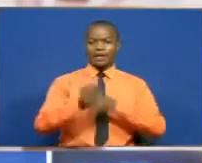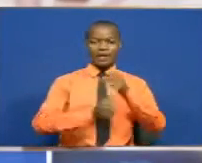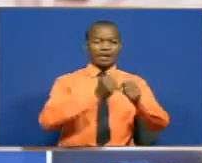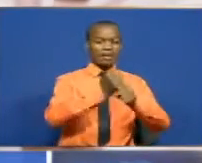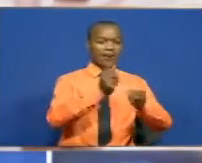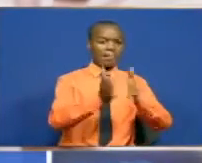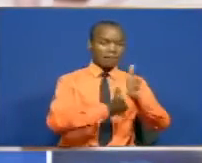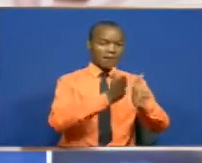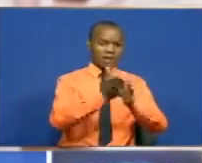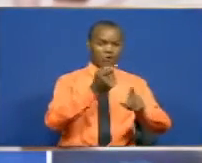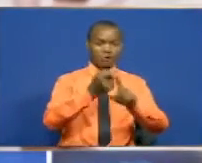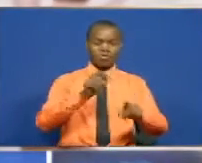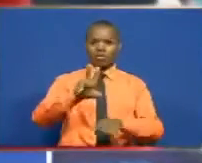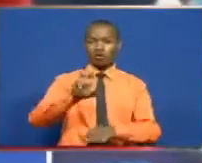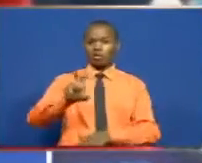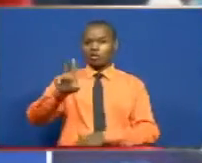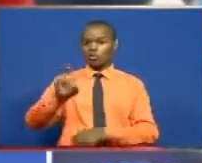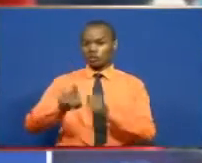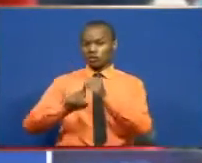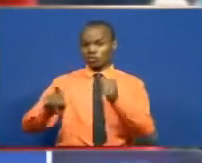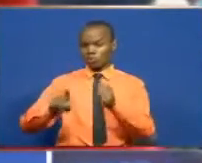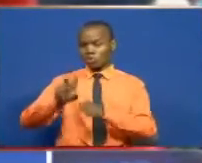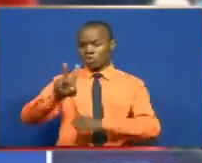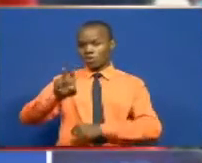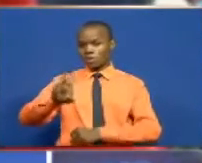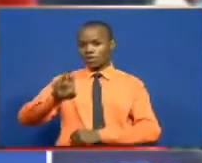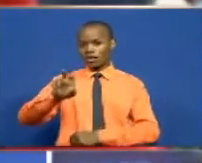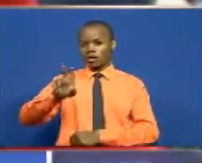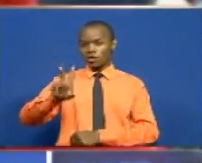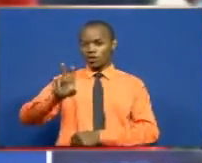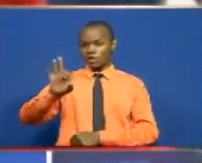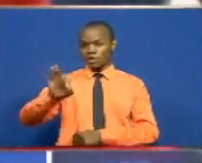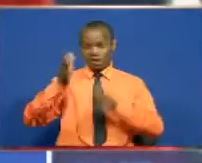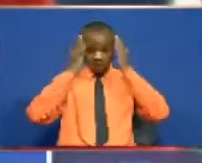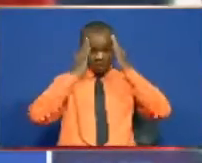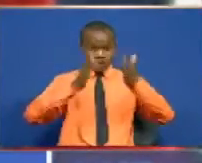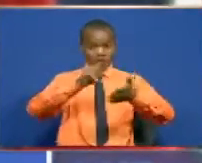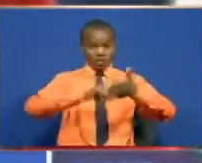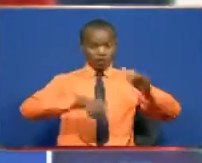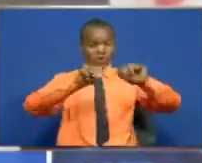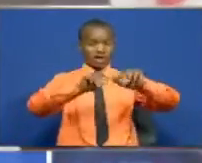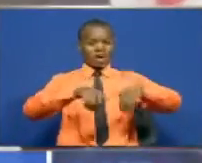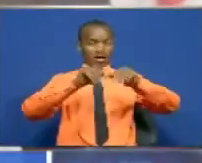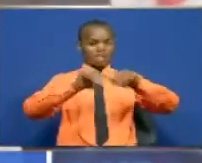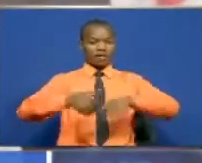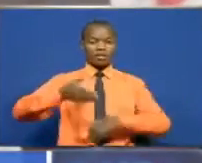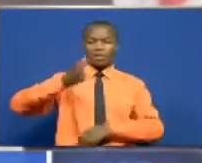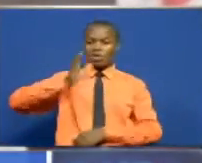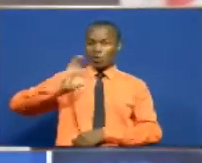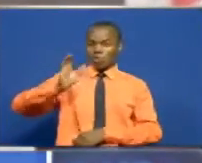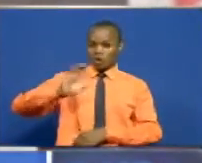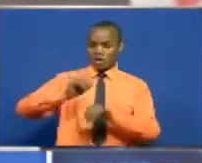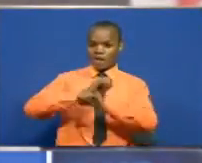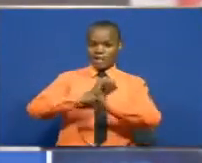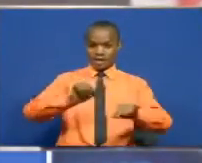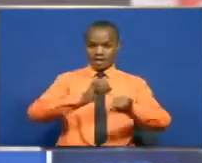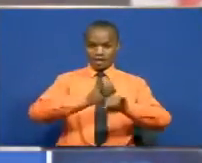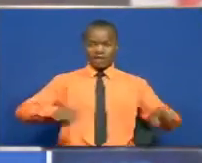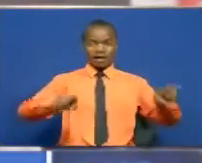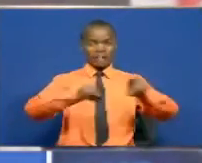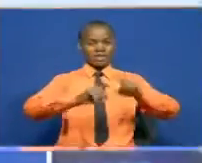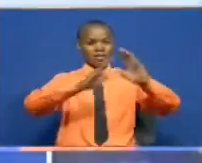from 2020 to 2023 will focus on agriculture, water and sanitation, urban development and